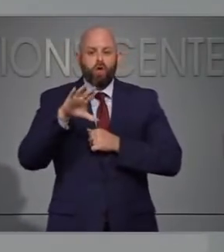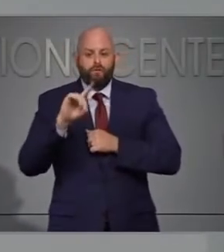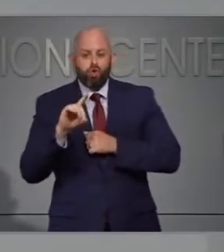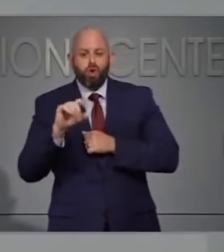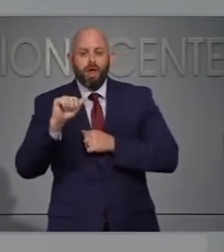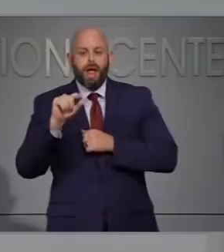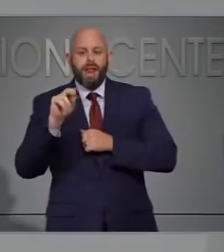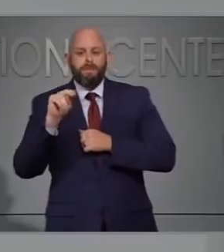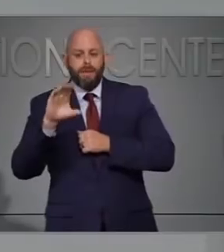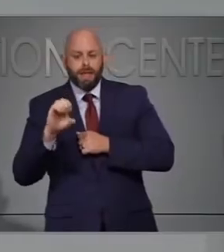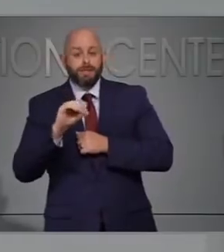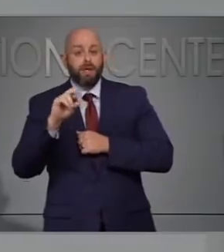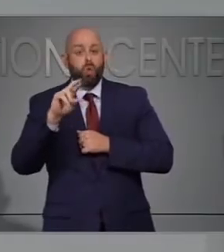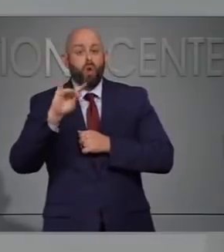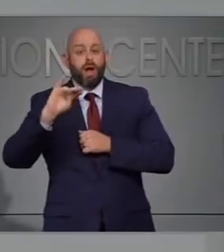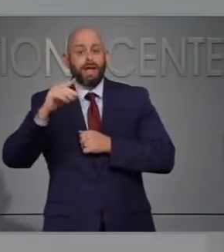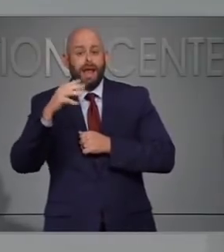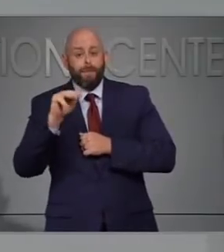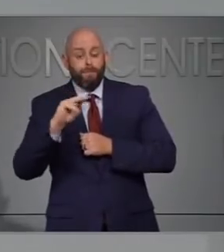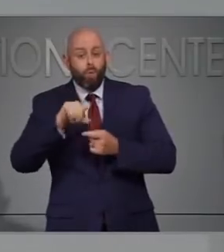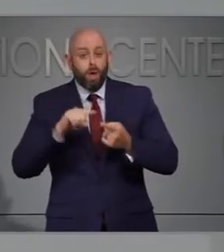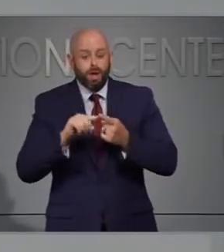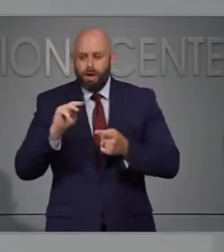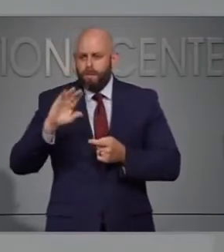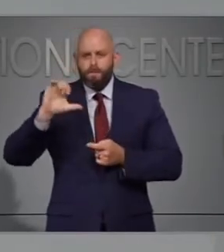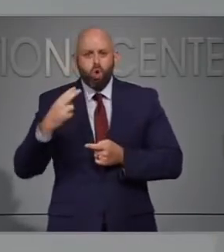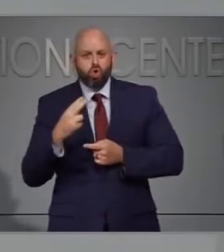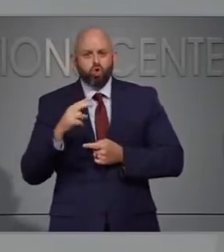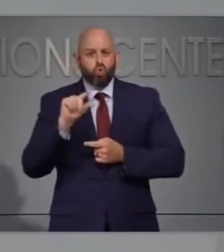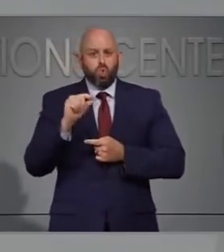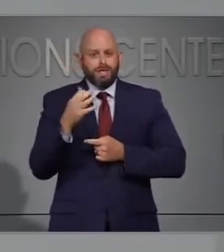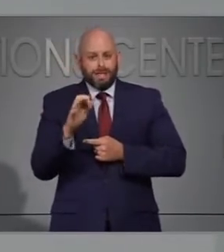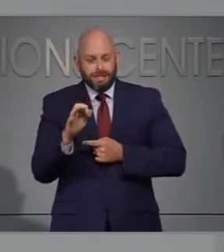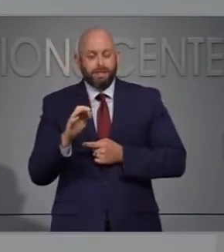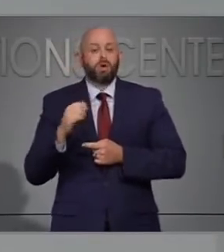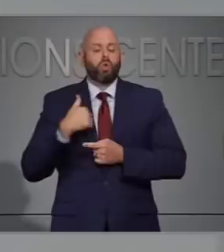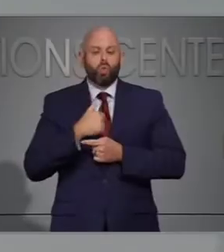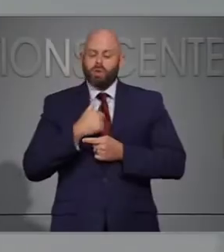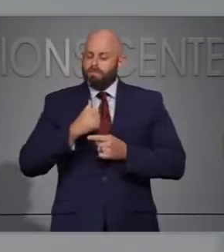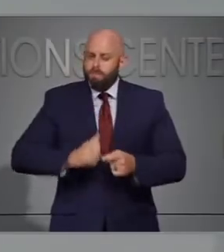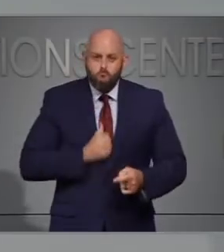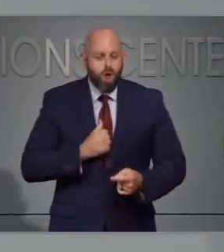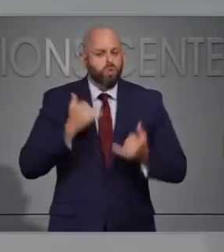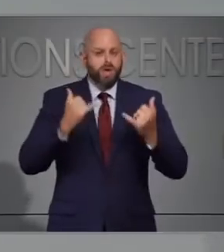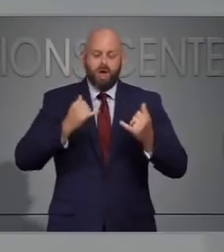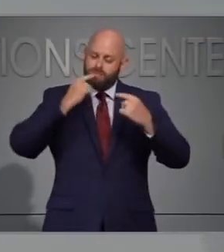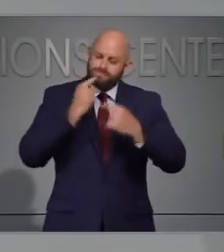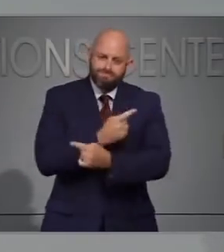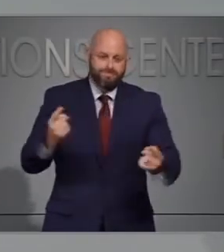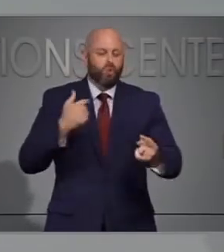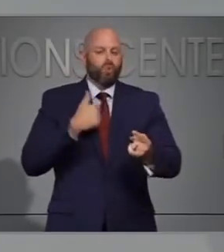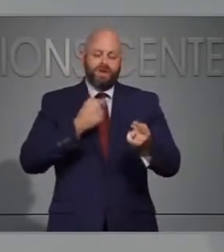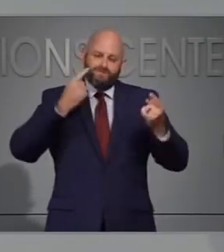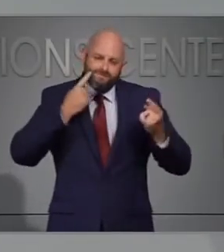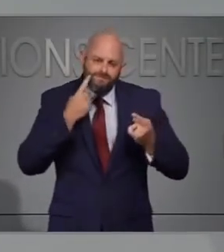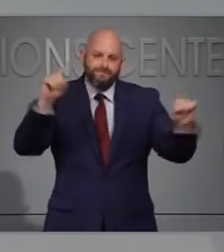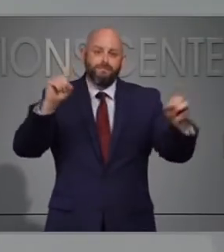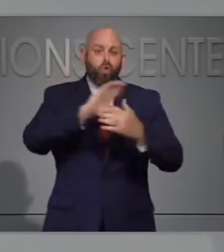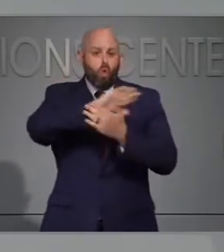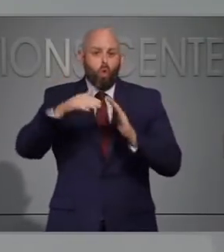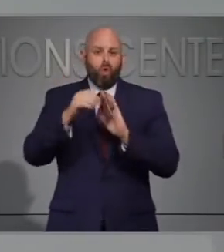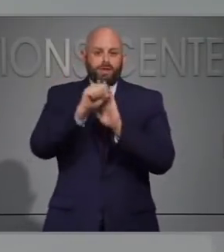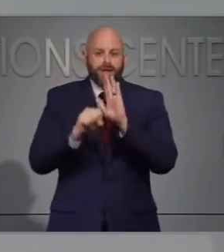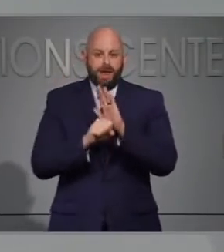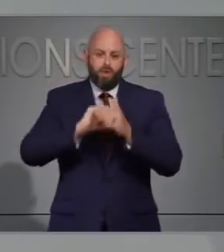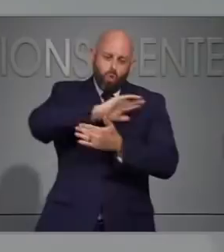4th of 2019. And today I stand before you proud to say that we did it. We now have coverage for NC Care 360